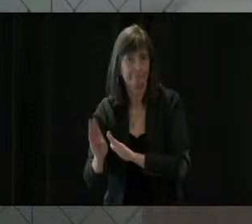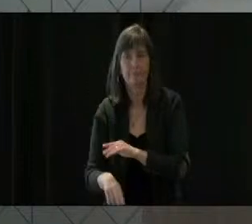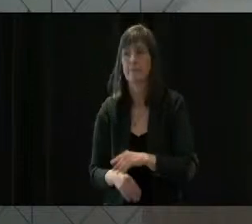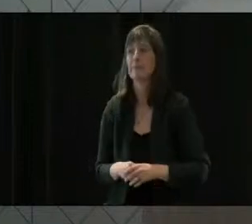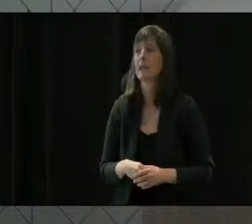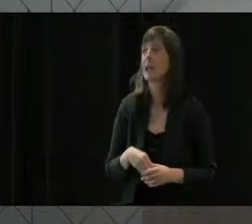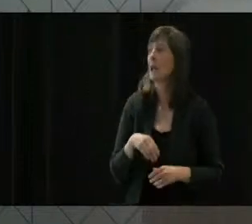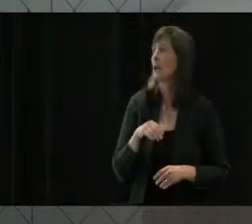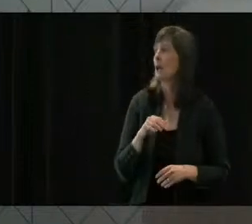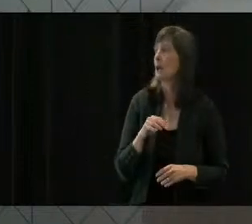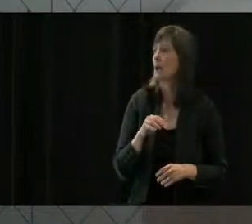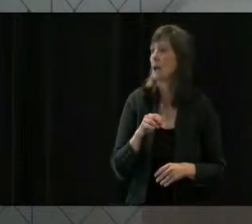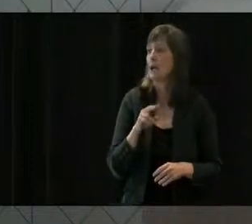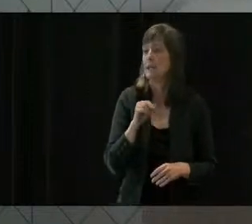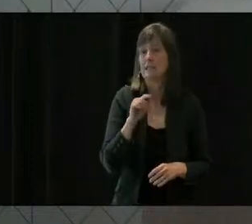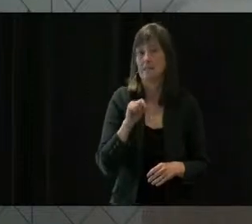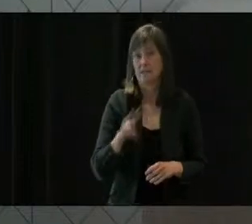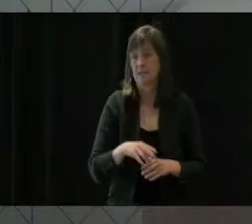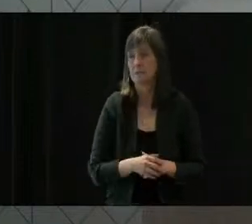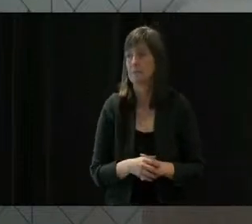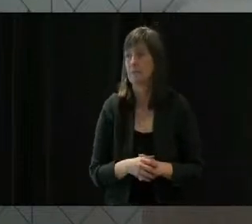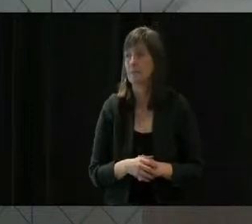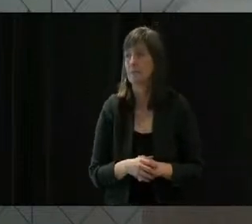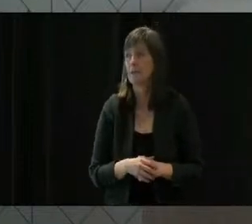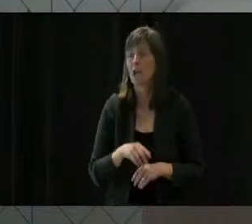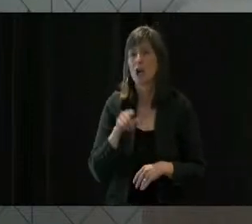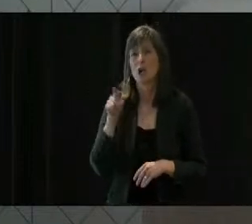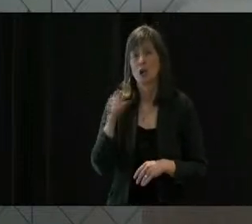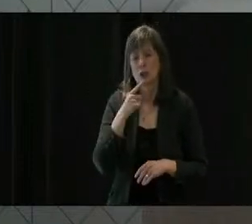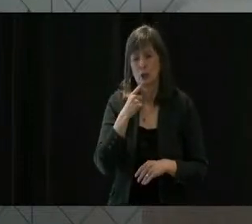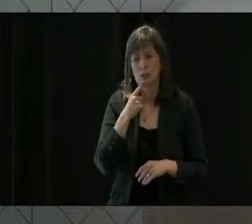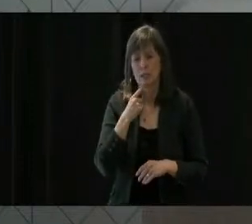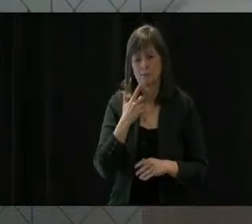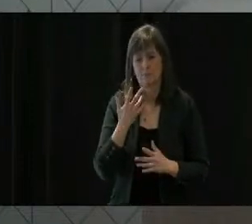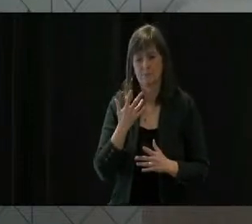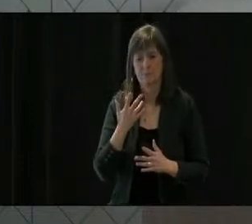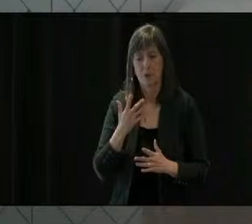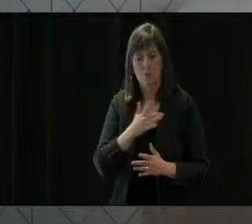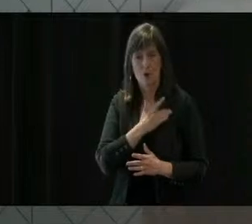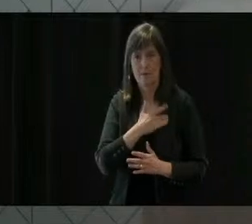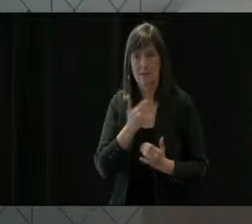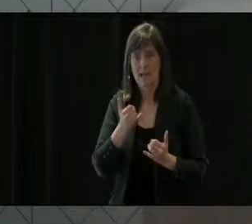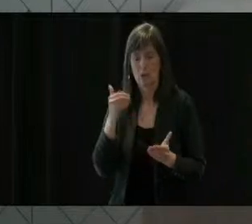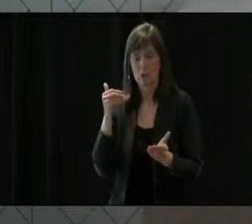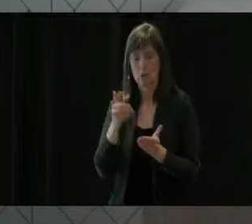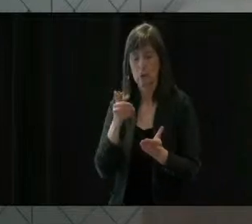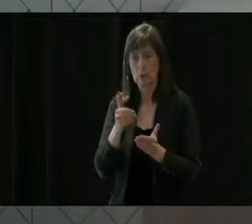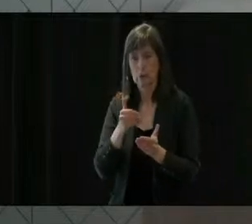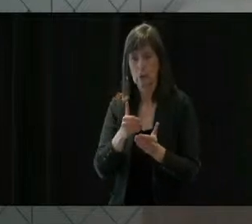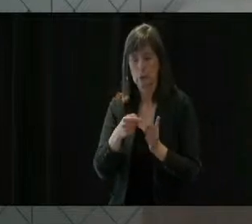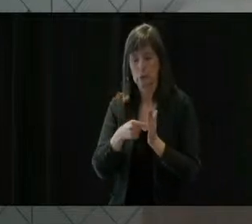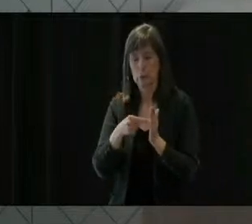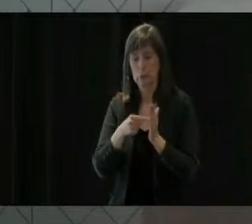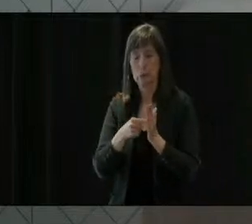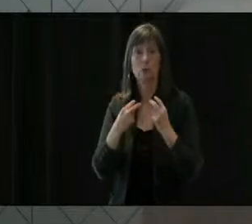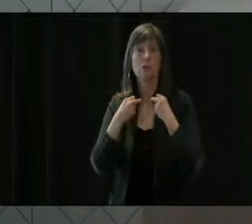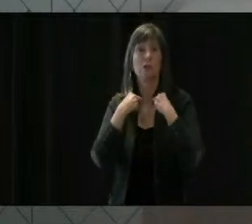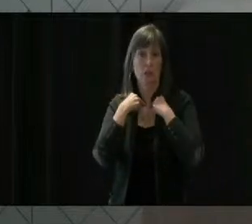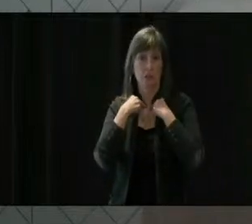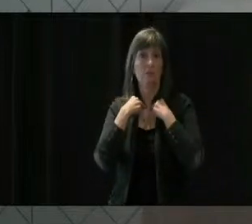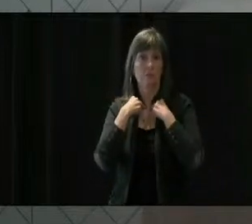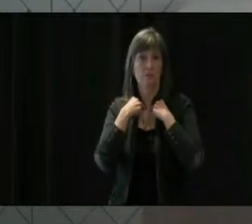Your report mentions the province is approaching the debt wall. There are several months worth of consultations on your report to come after